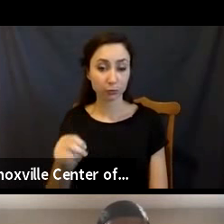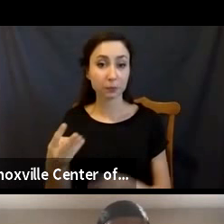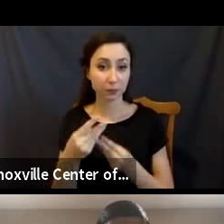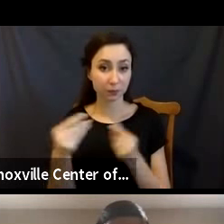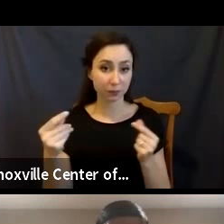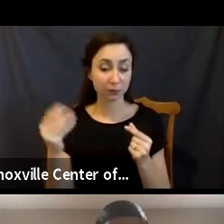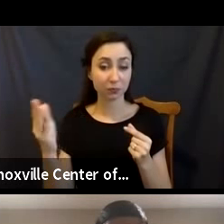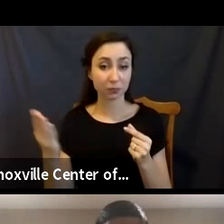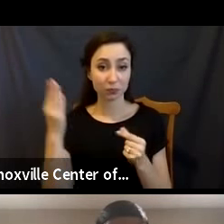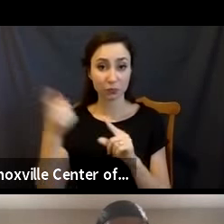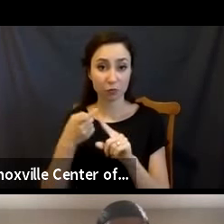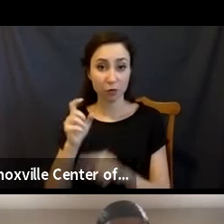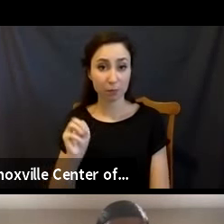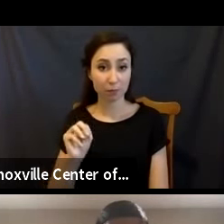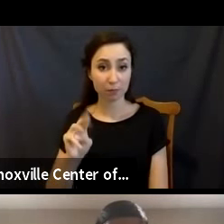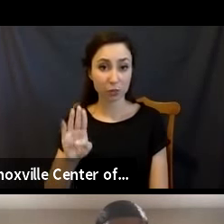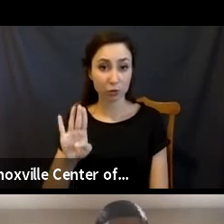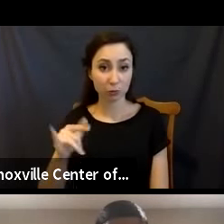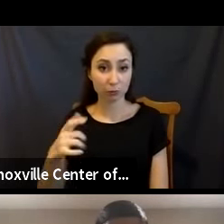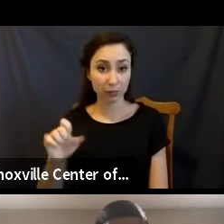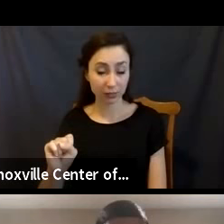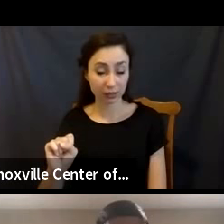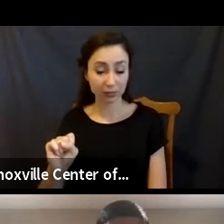and Ward,